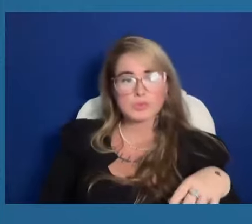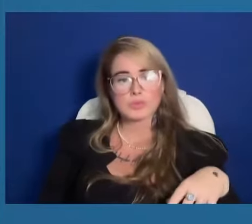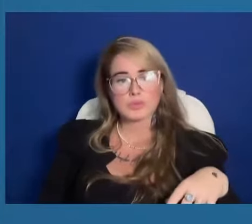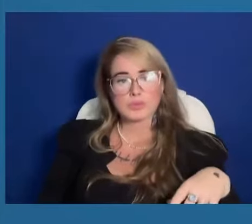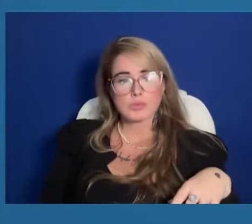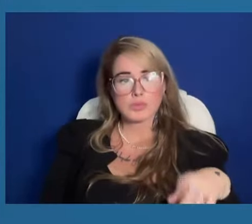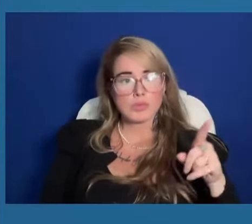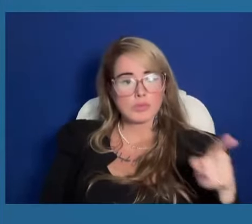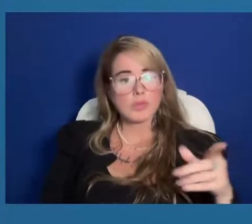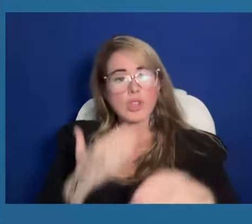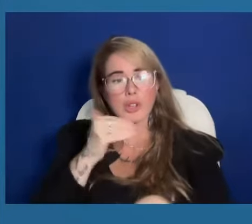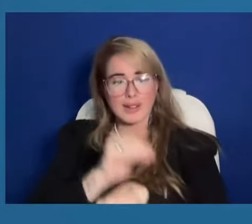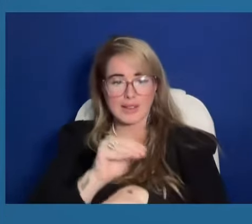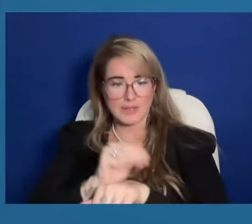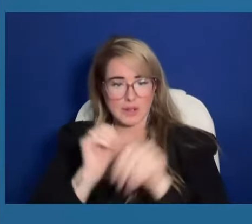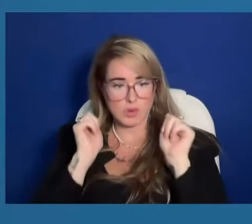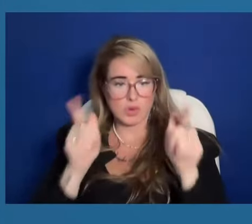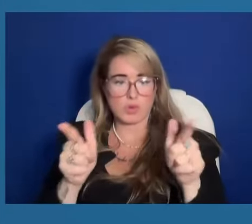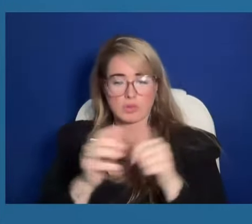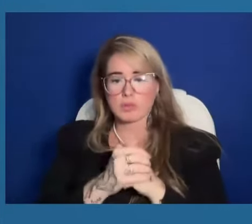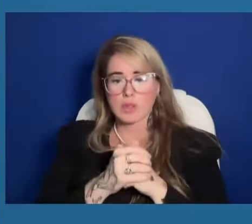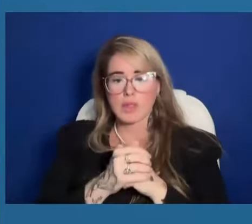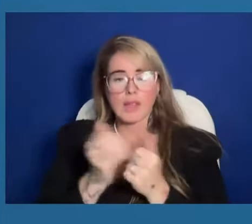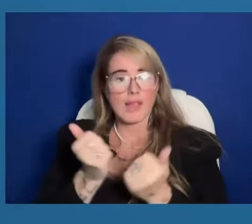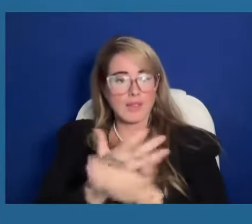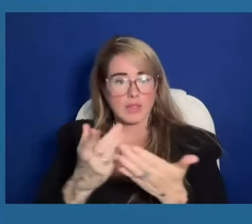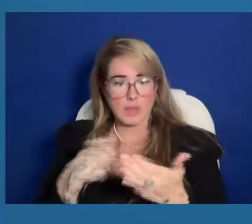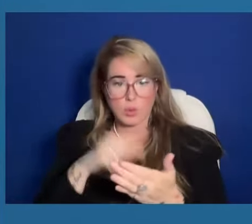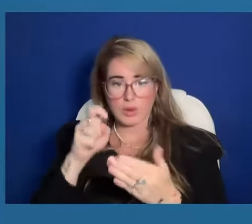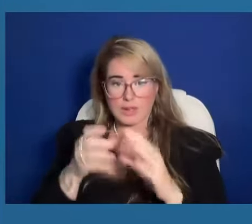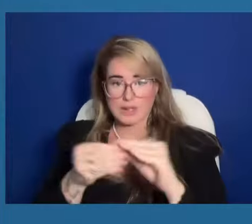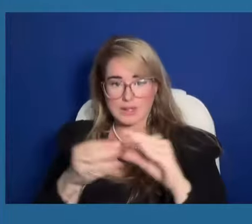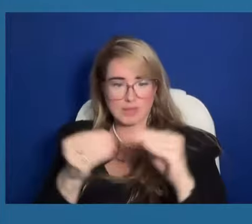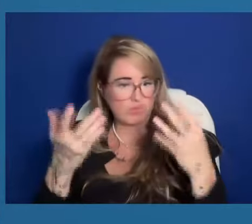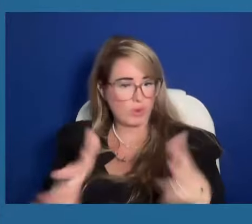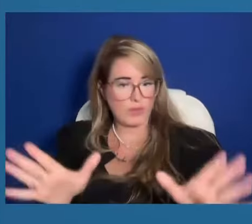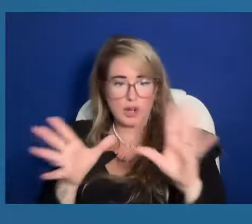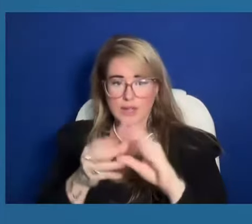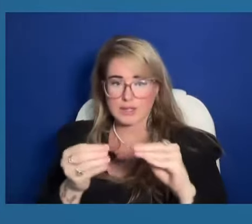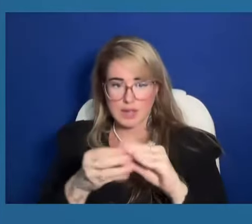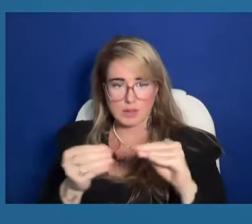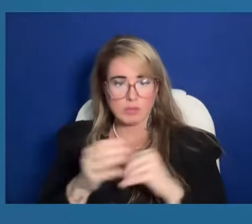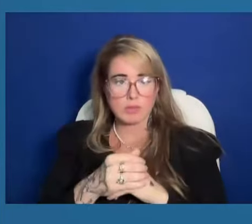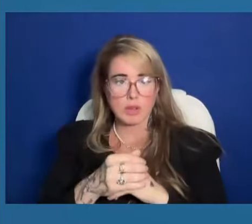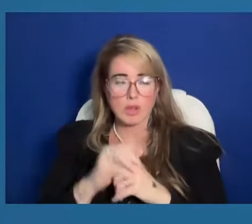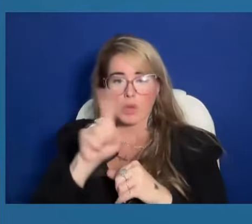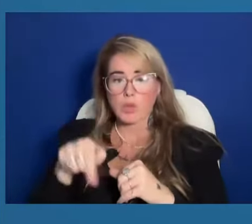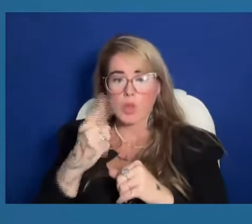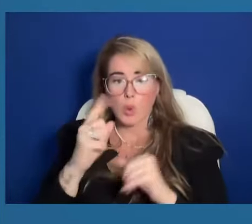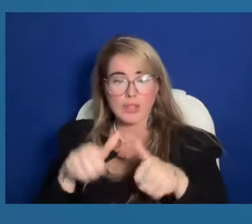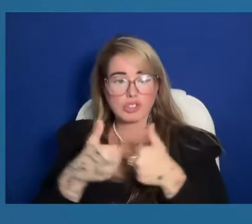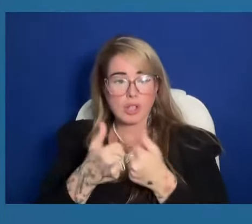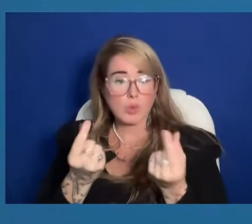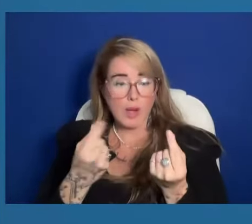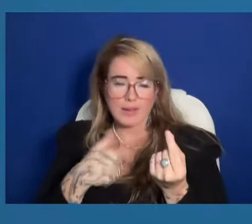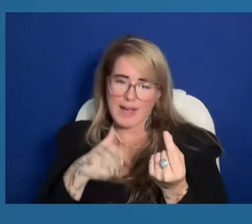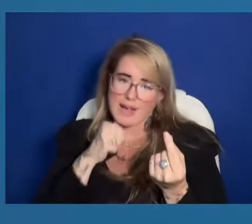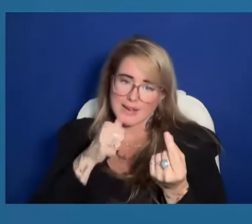So good evening, everyone. Everything that needs to be said has been said. The only challenge is that I didn't say